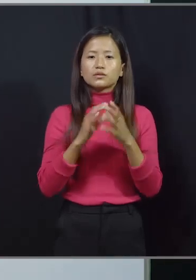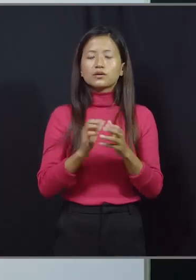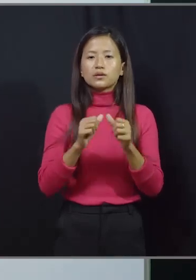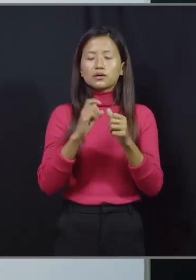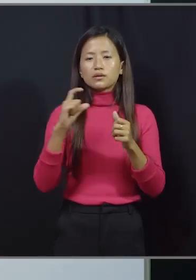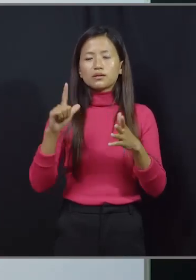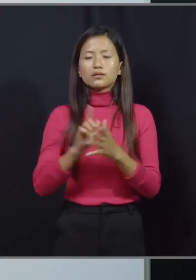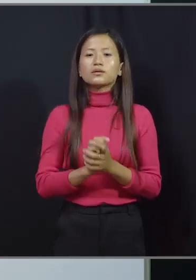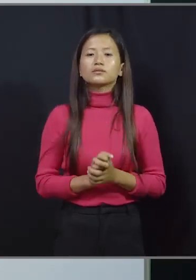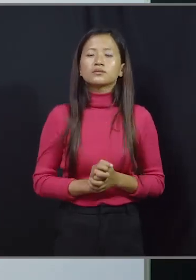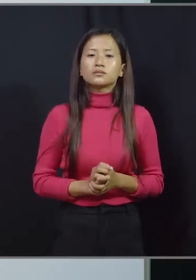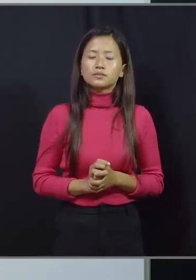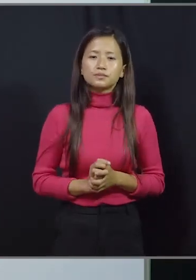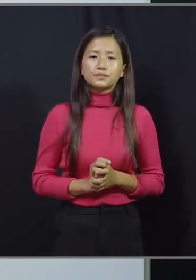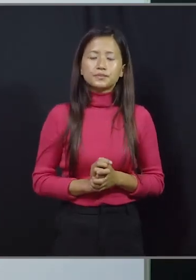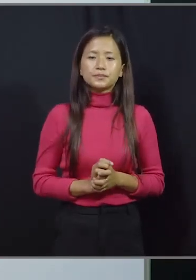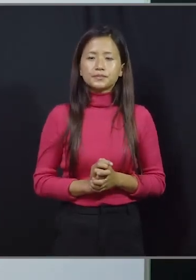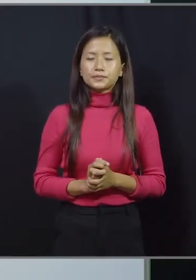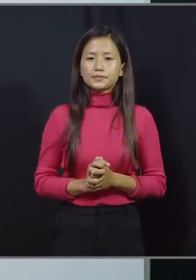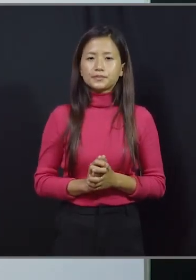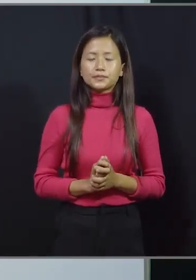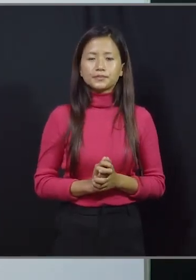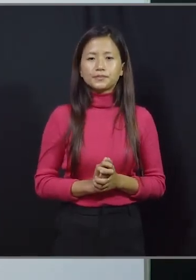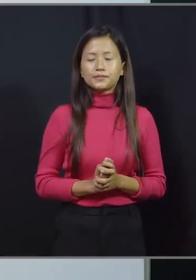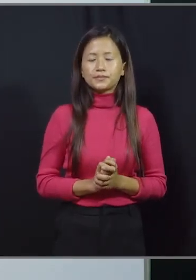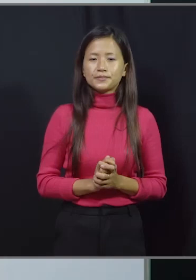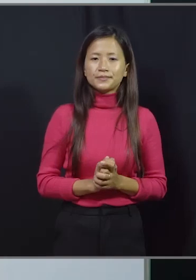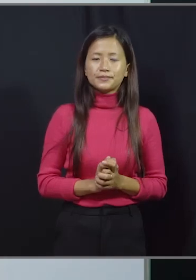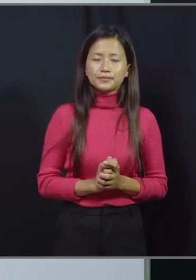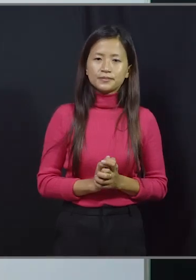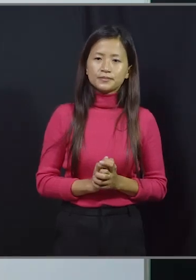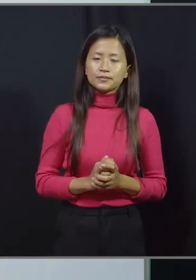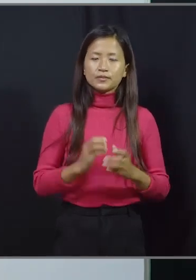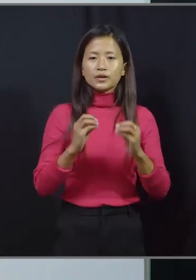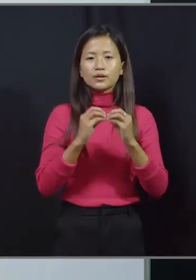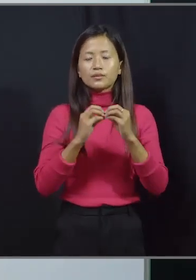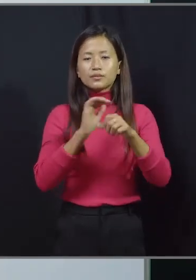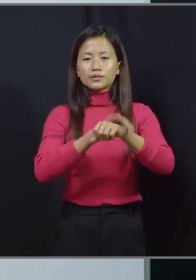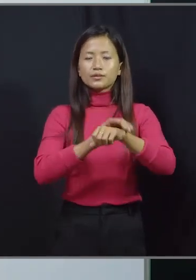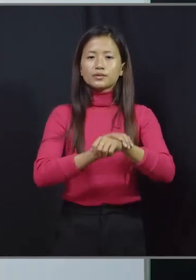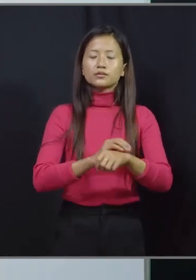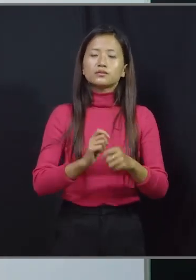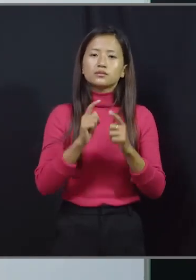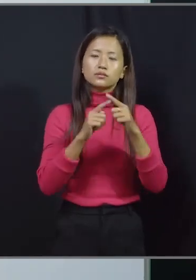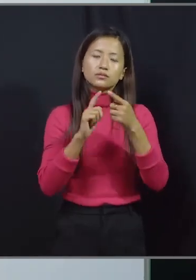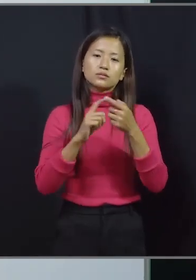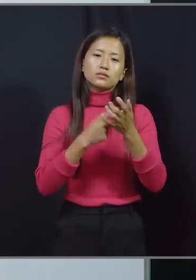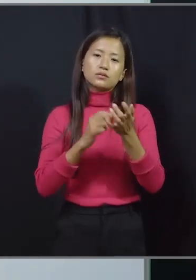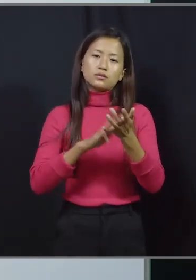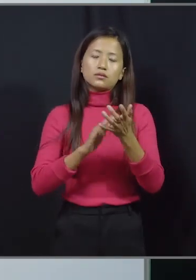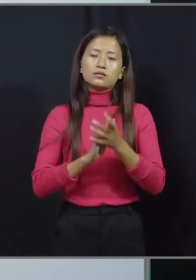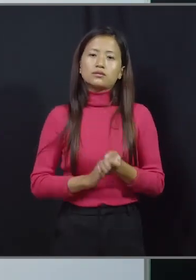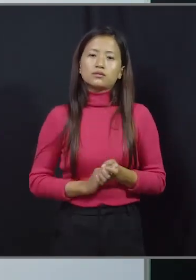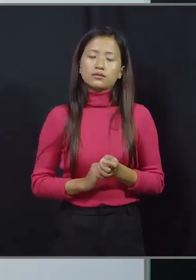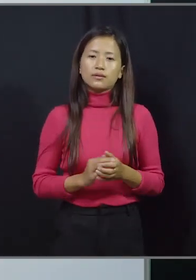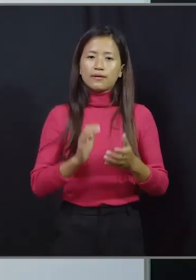Under this subsidiary alliance, the British, by the term subsidy means assistance, alliance